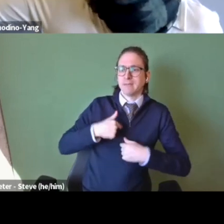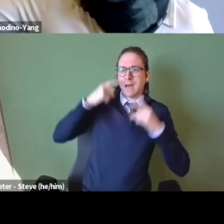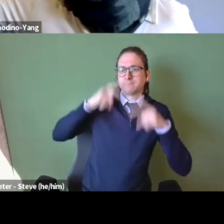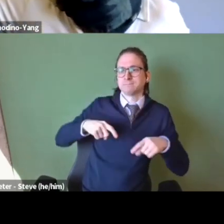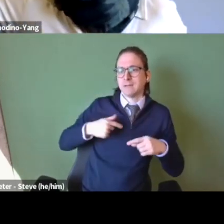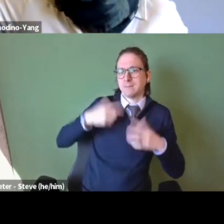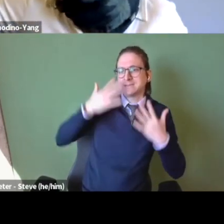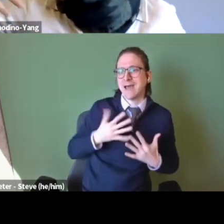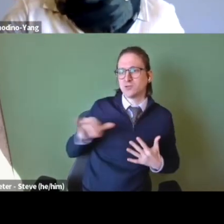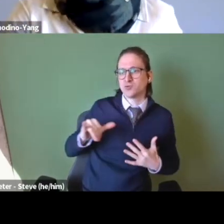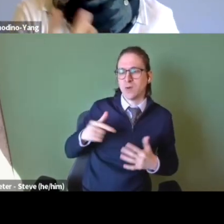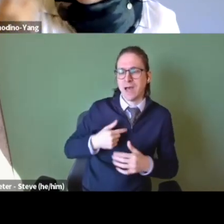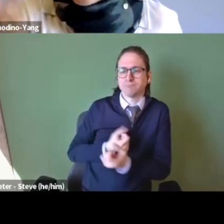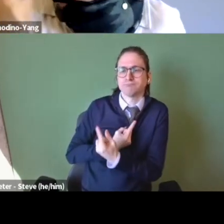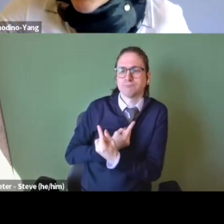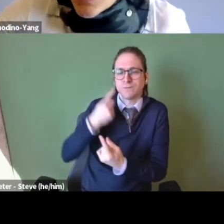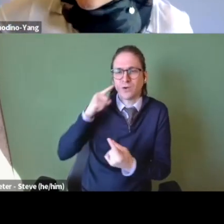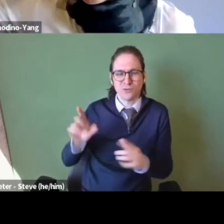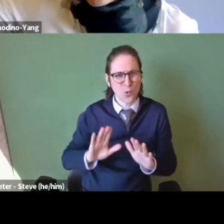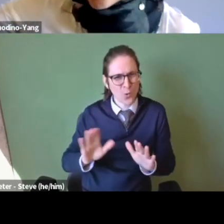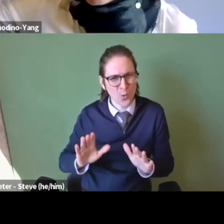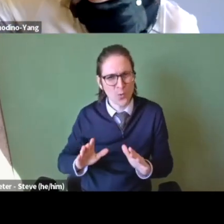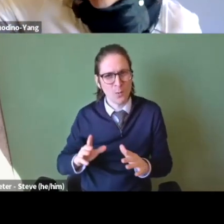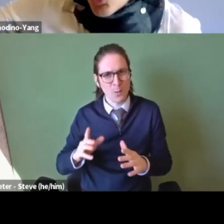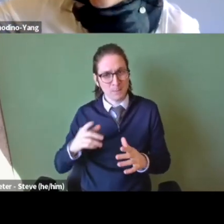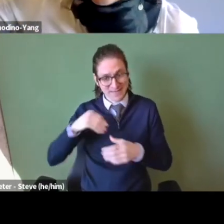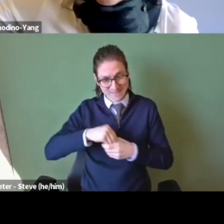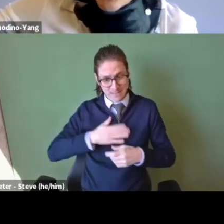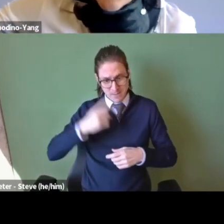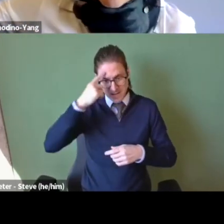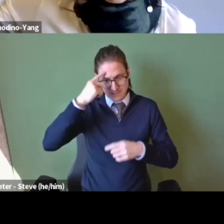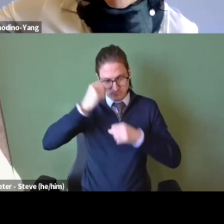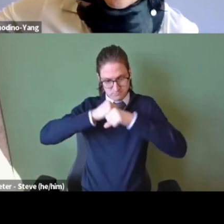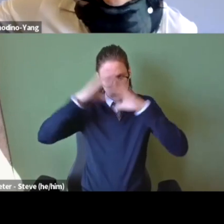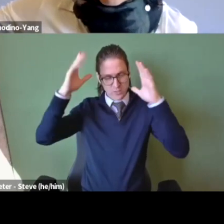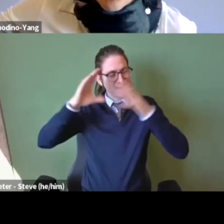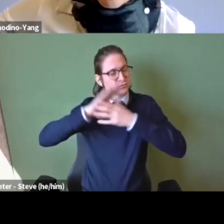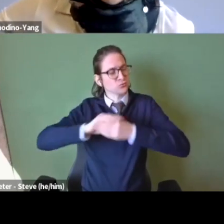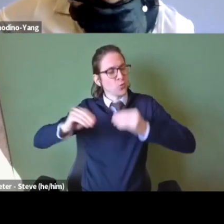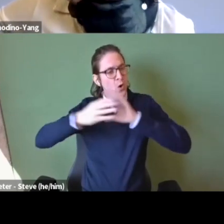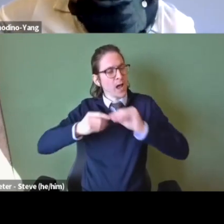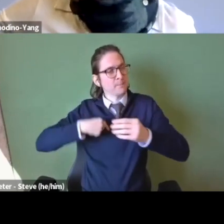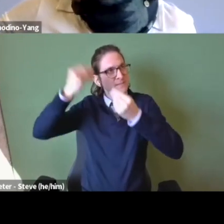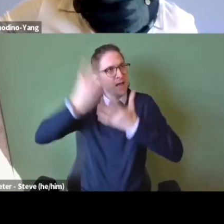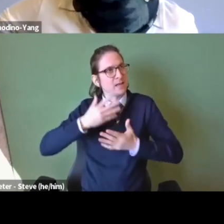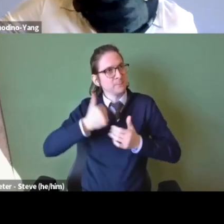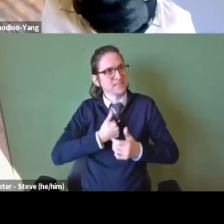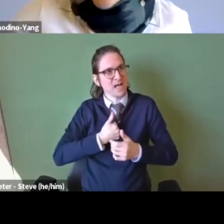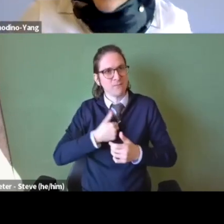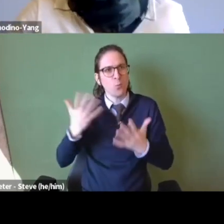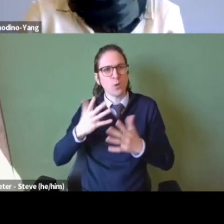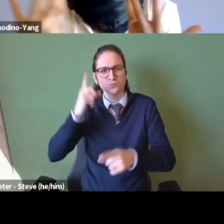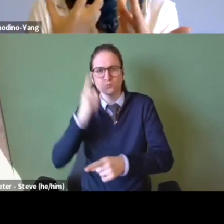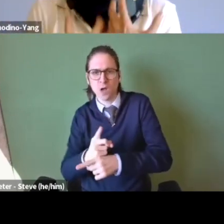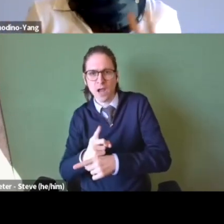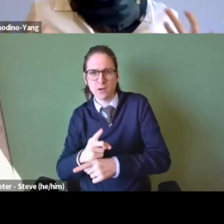to tell yourself about what that means for what's good or right or true in the world, right? And what